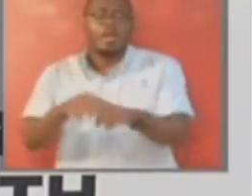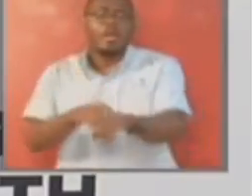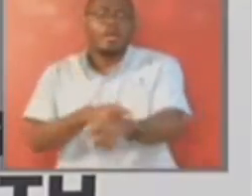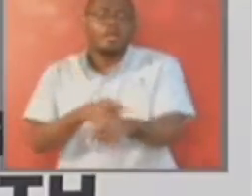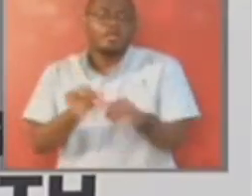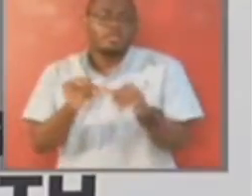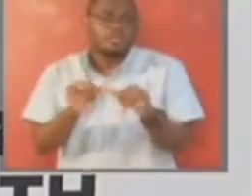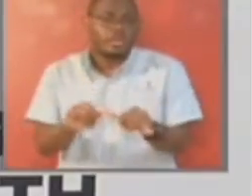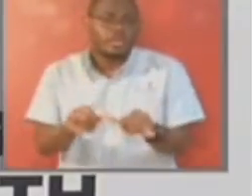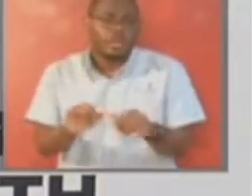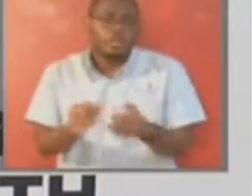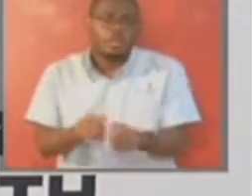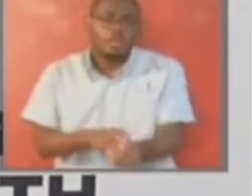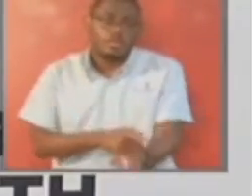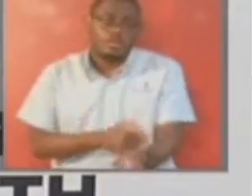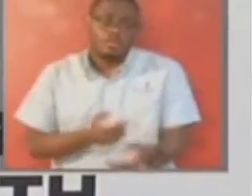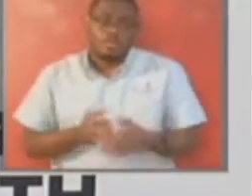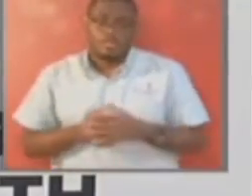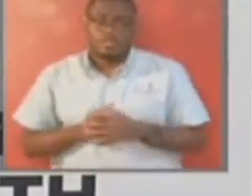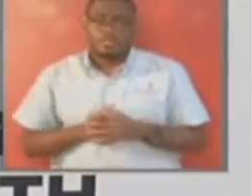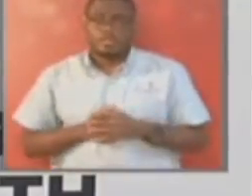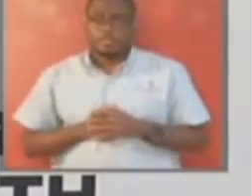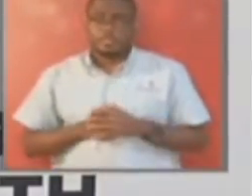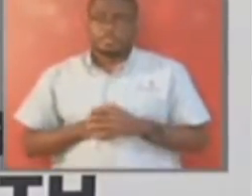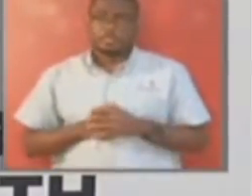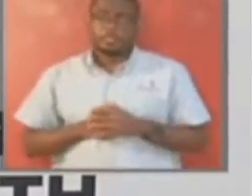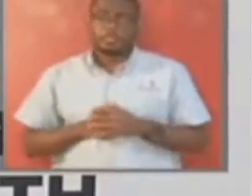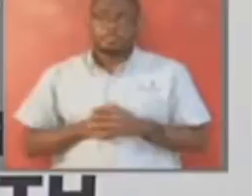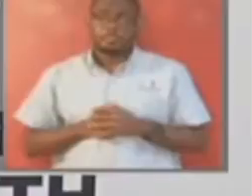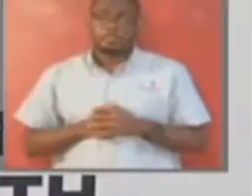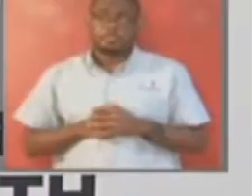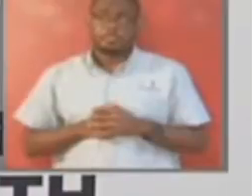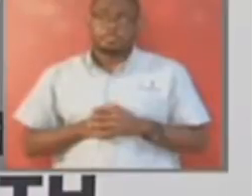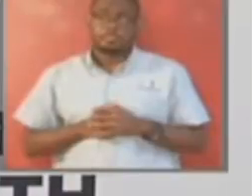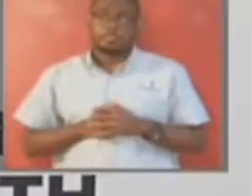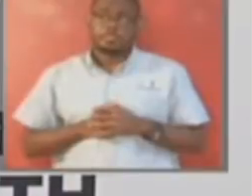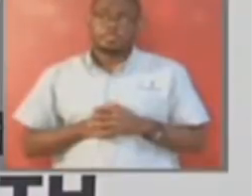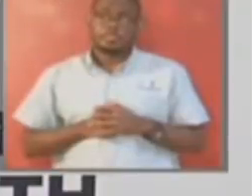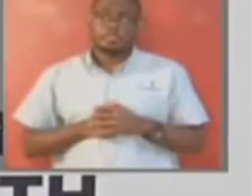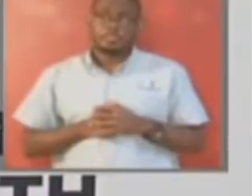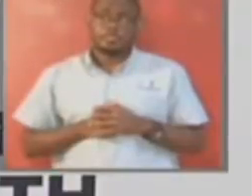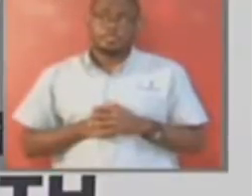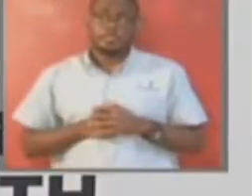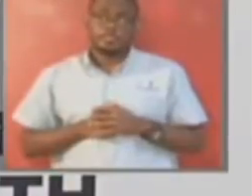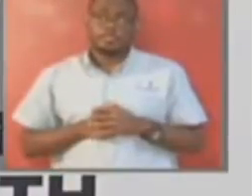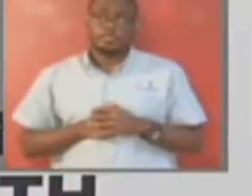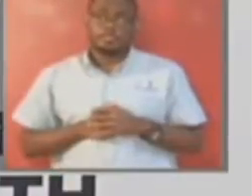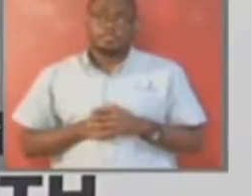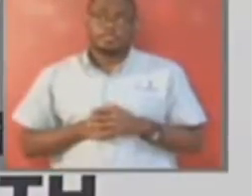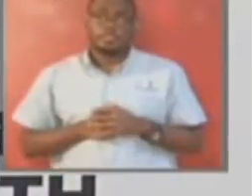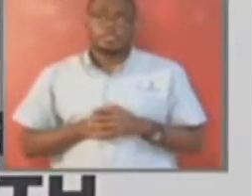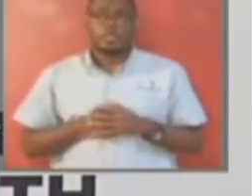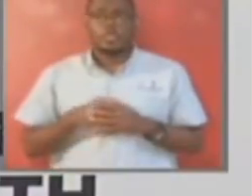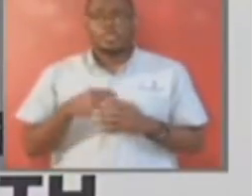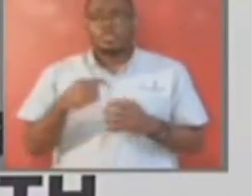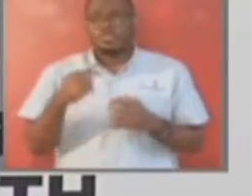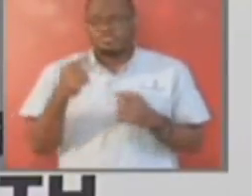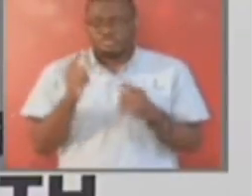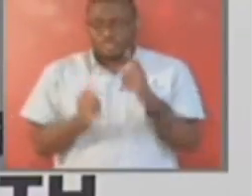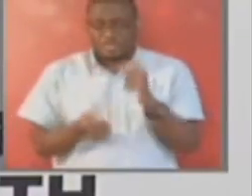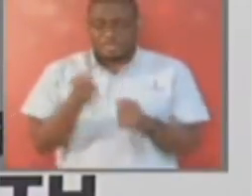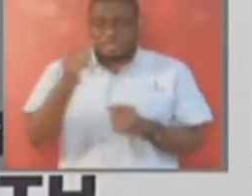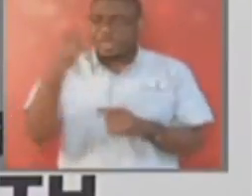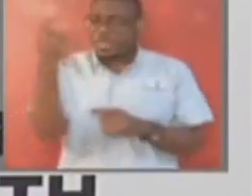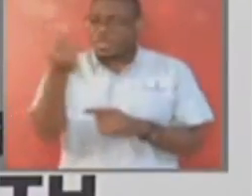short in the way the disease is with us only about 9 months, 10 months, to say what will